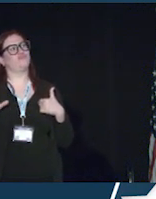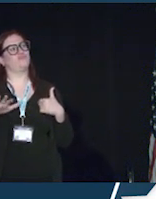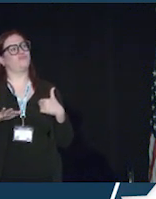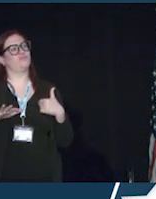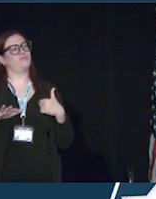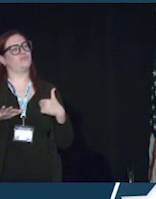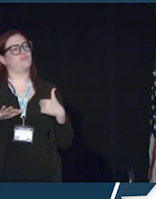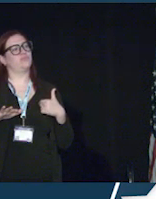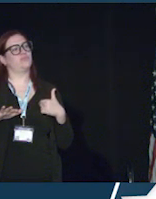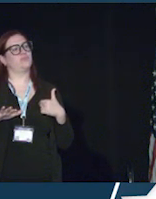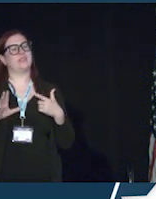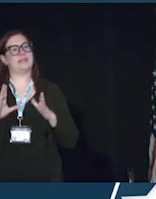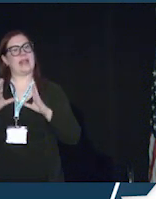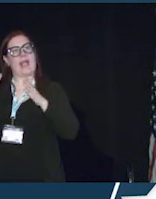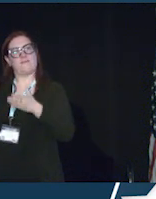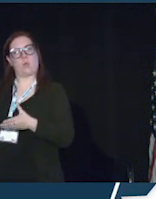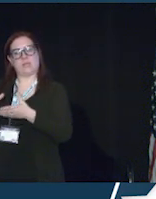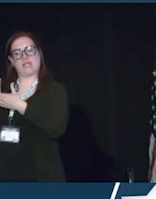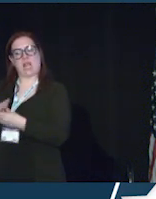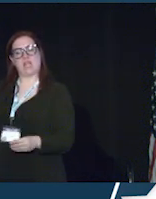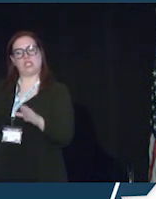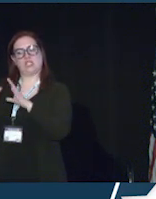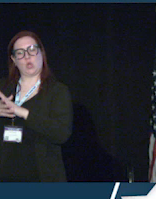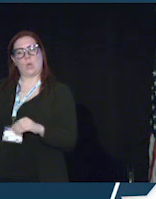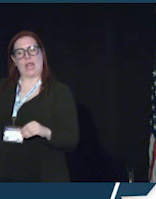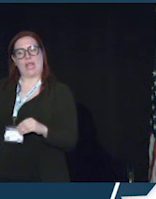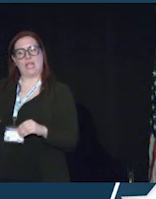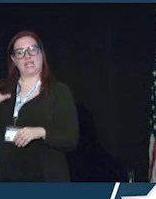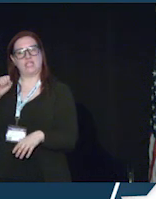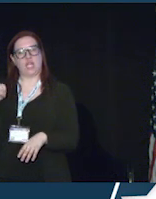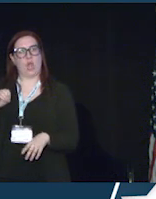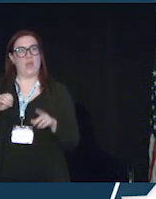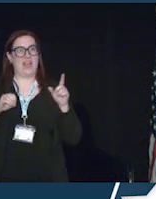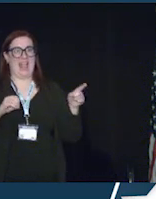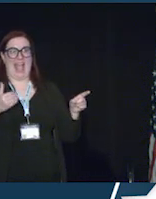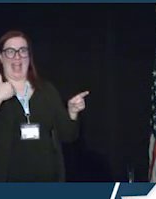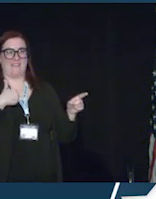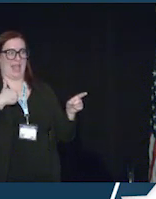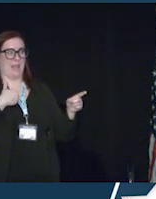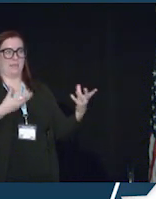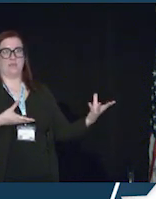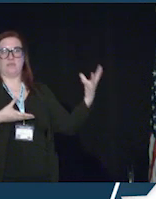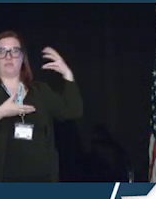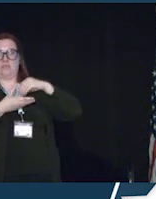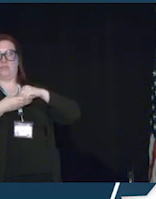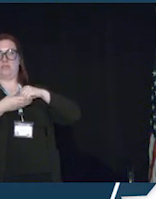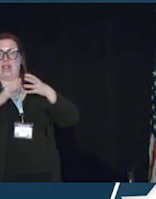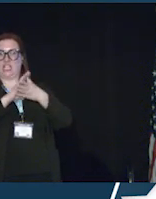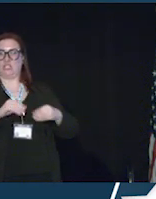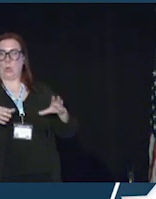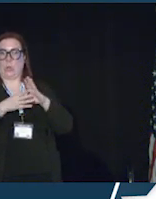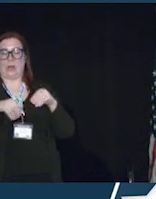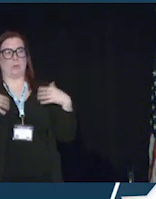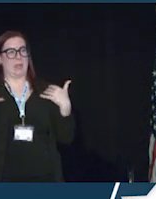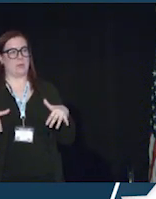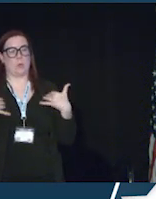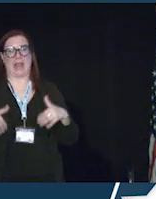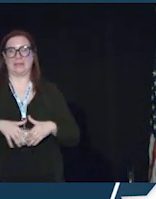about my story with him. It will be a really good movie about it, but it's gonna be